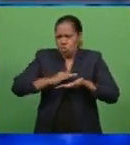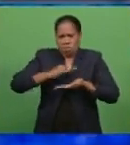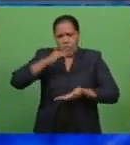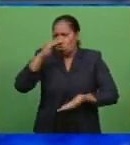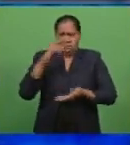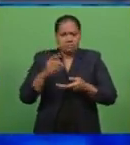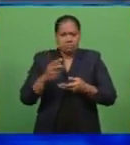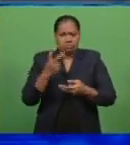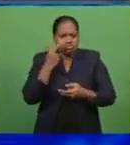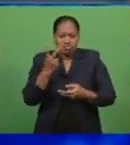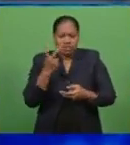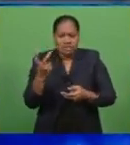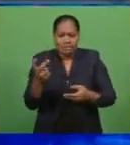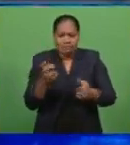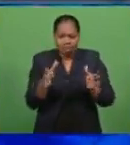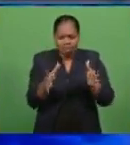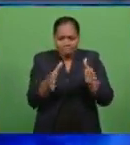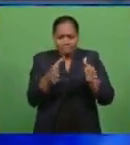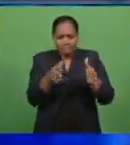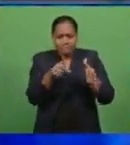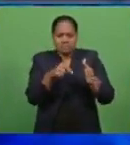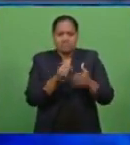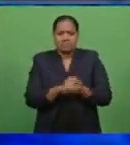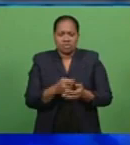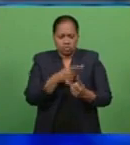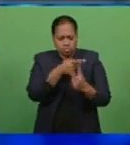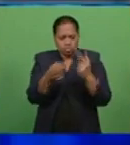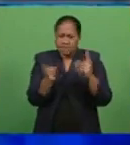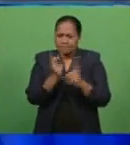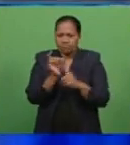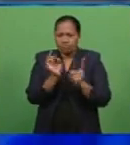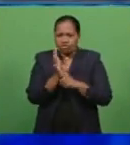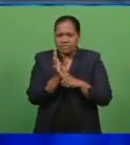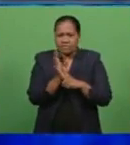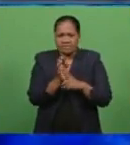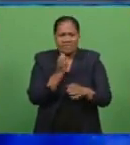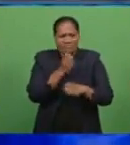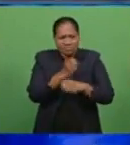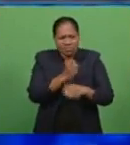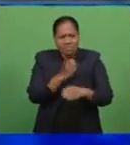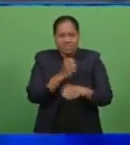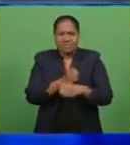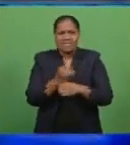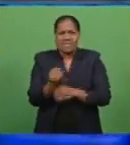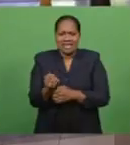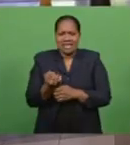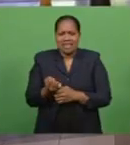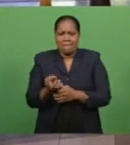and remittance, which are the two important sources of employment and income. Kritika Kumar reports.